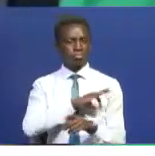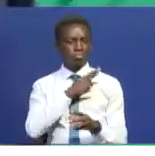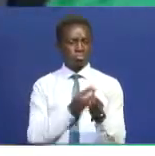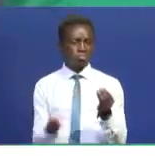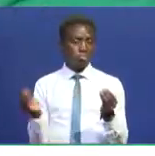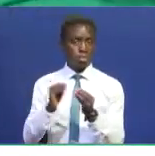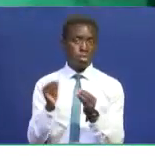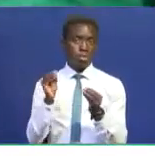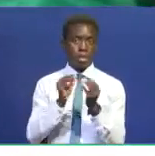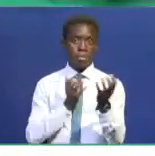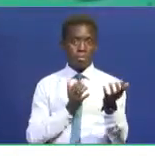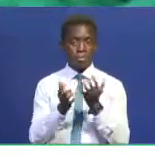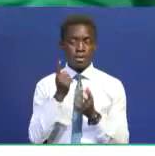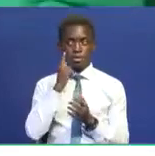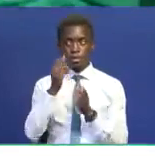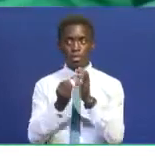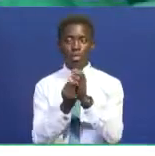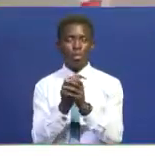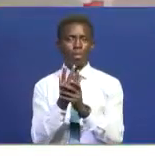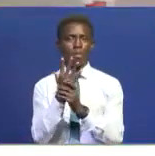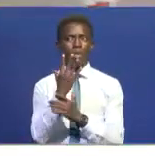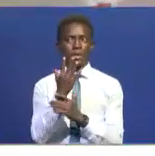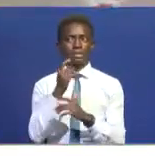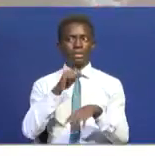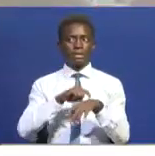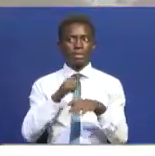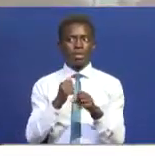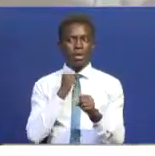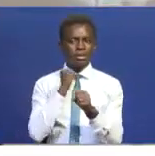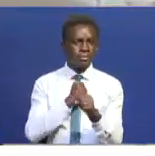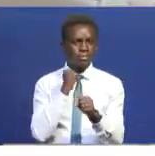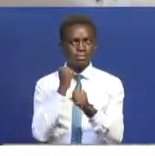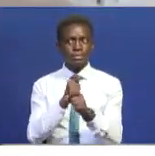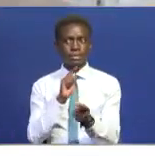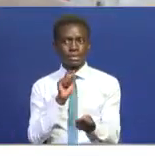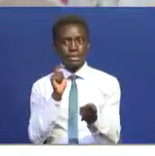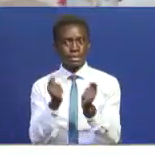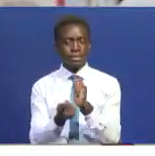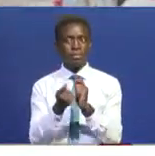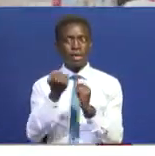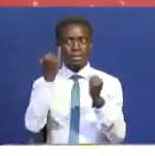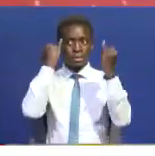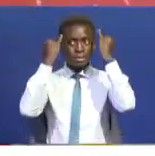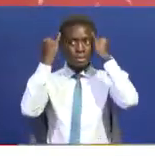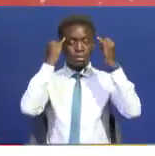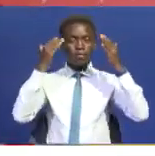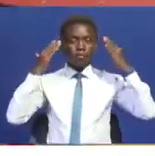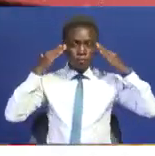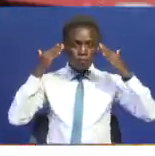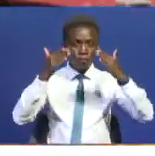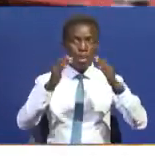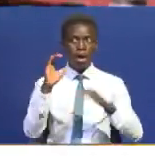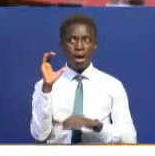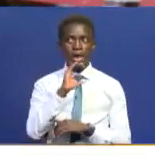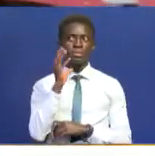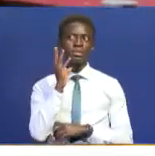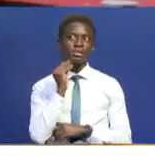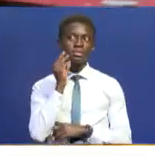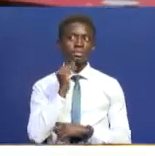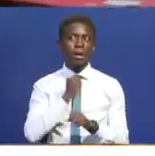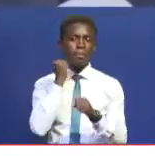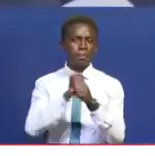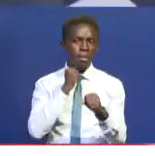business maintained a growth trajectory driven by the execution of transformational initiatives focusing on customer experience,